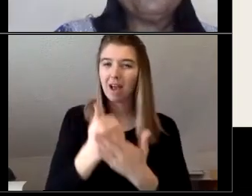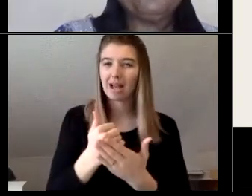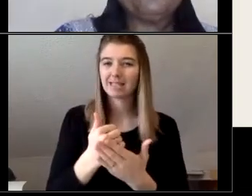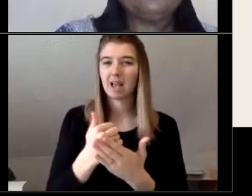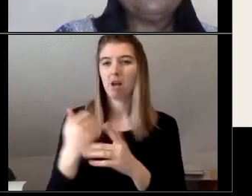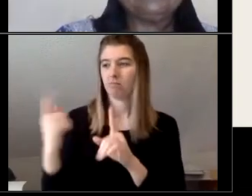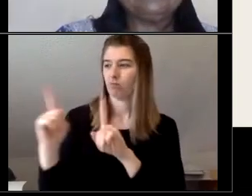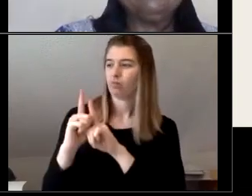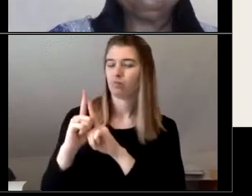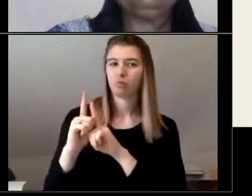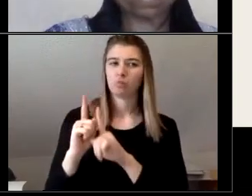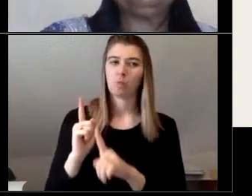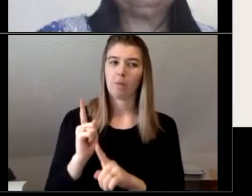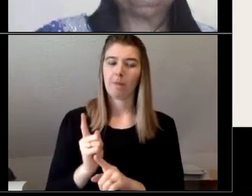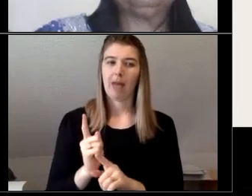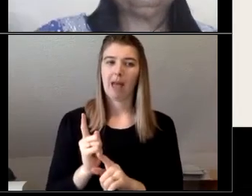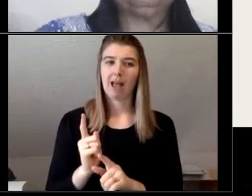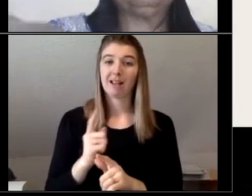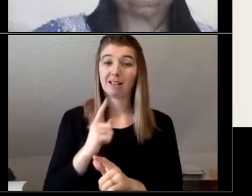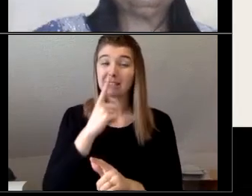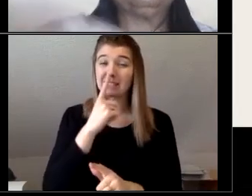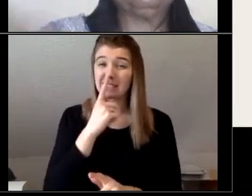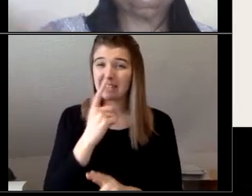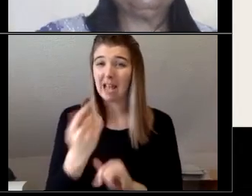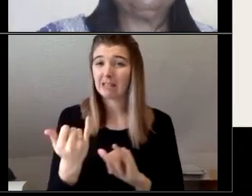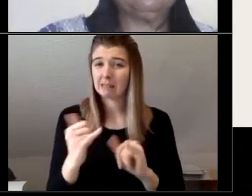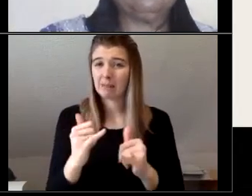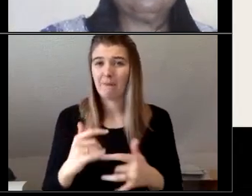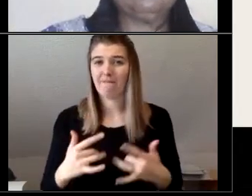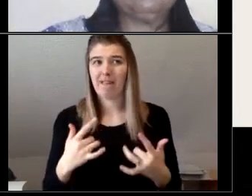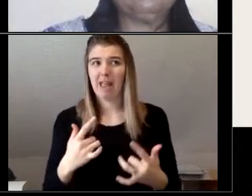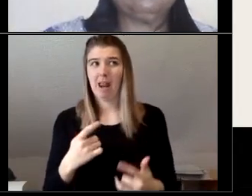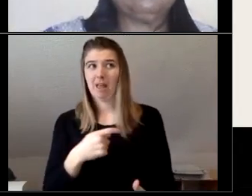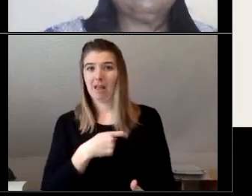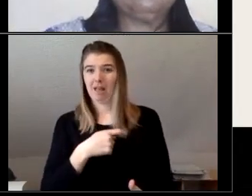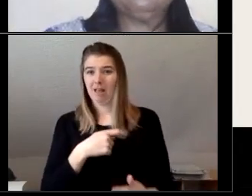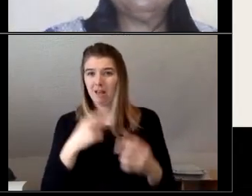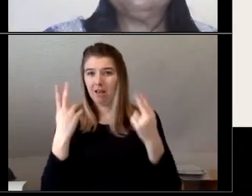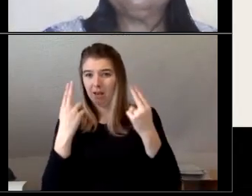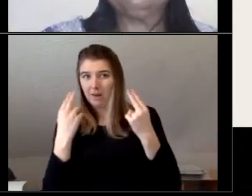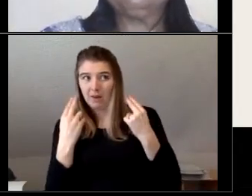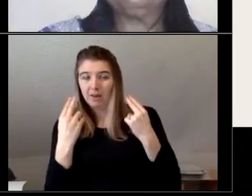it is intimidating, and for me, being on this panel is a